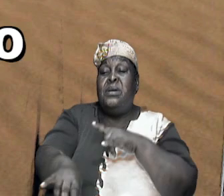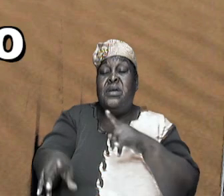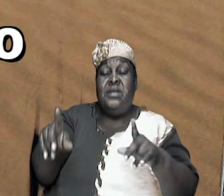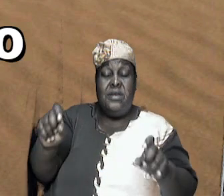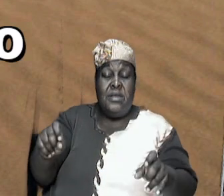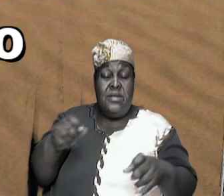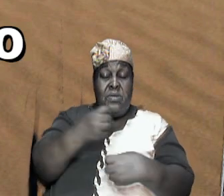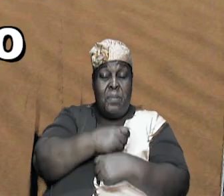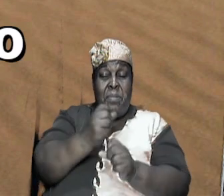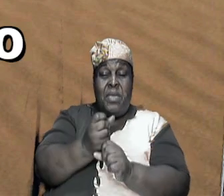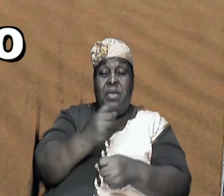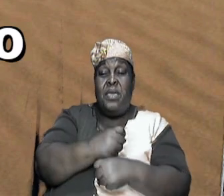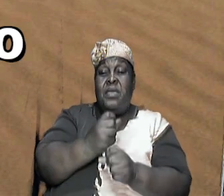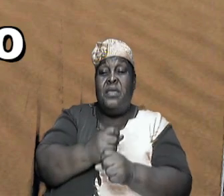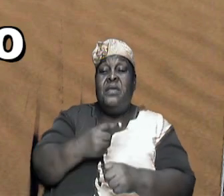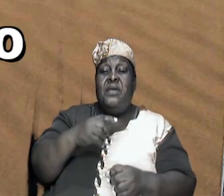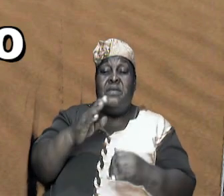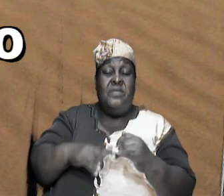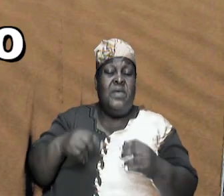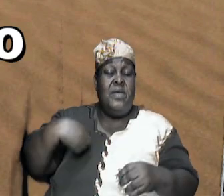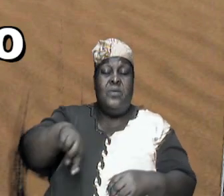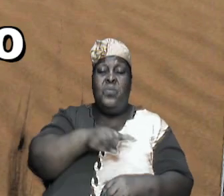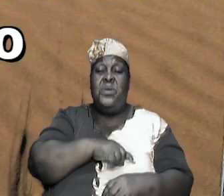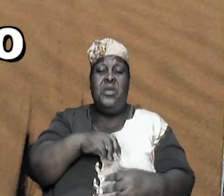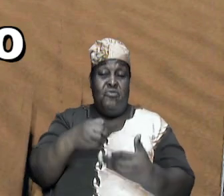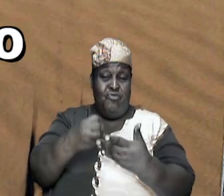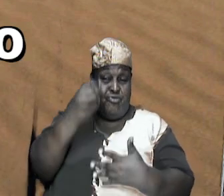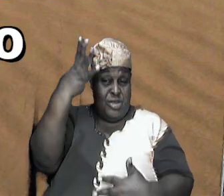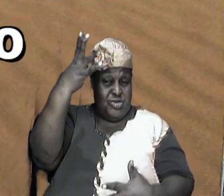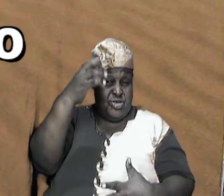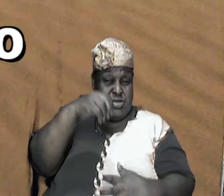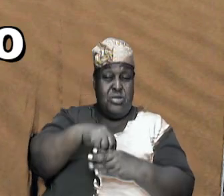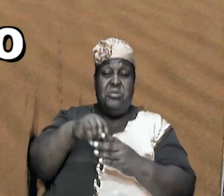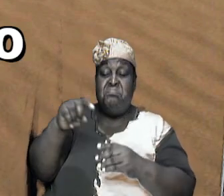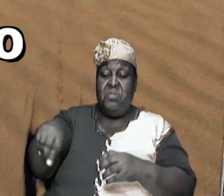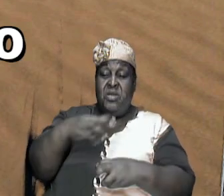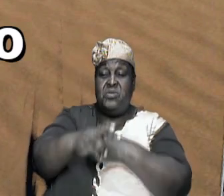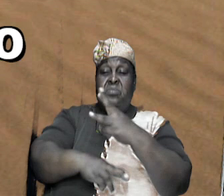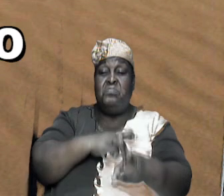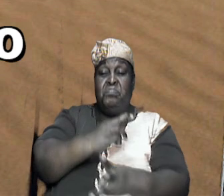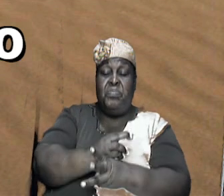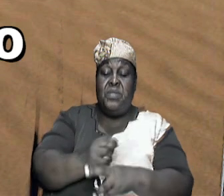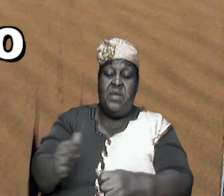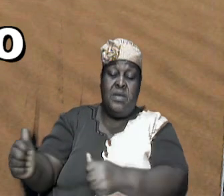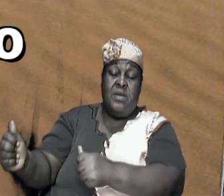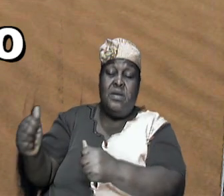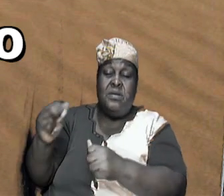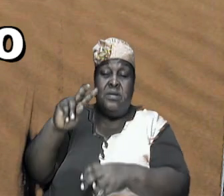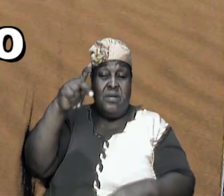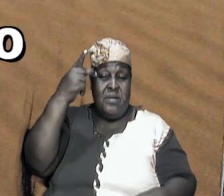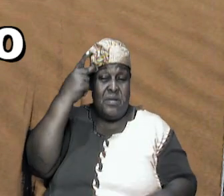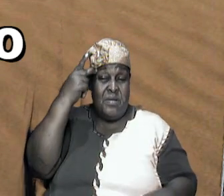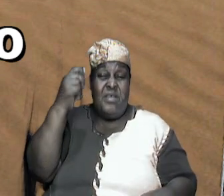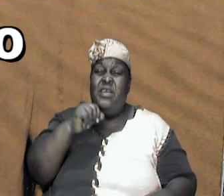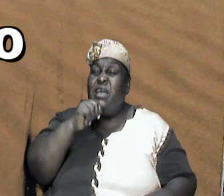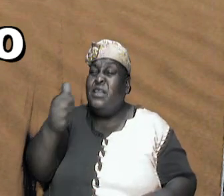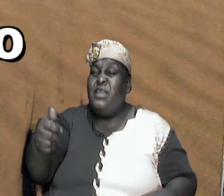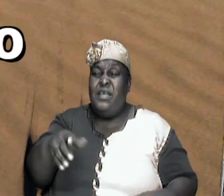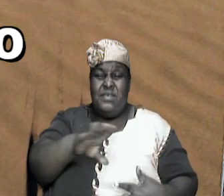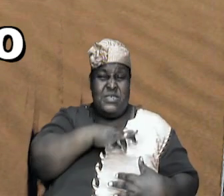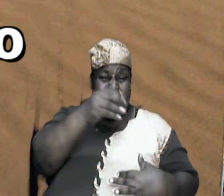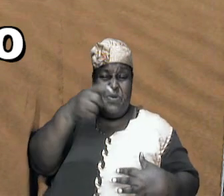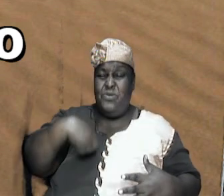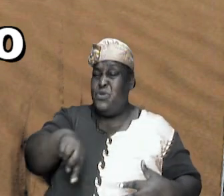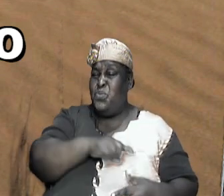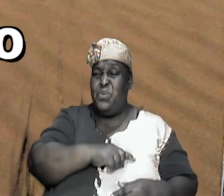in order to flourish in this world. But Apostle Paul is saying, that's not the spirit we receive. We didn't receive